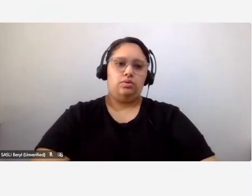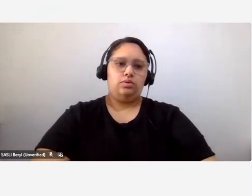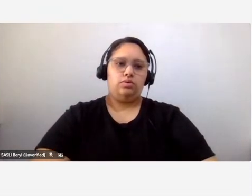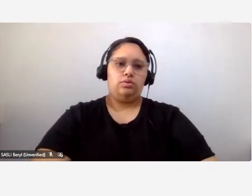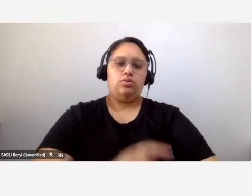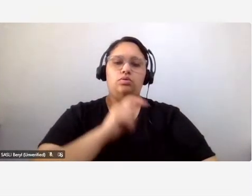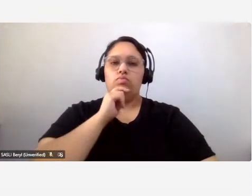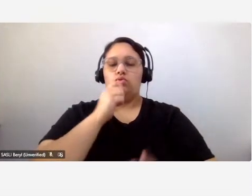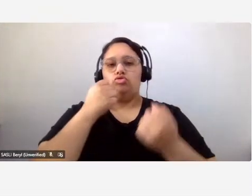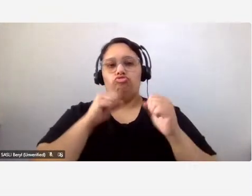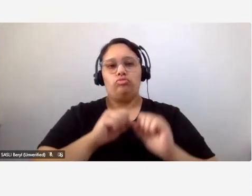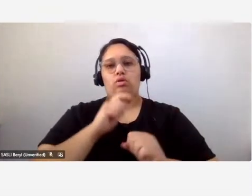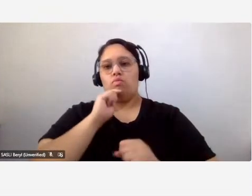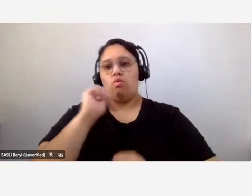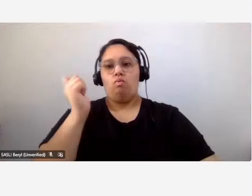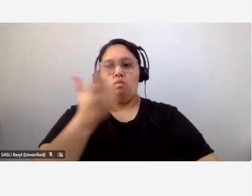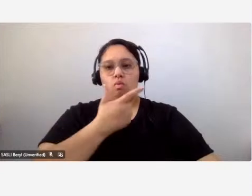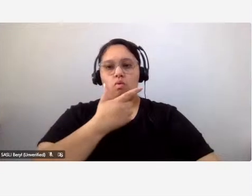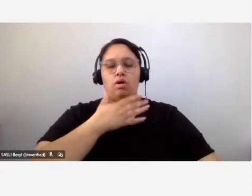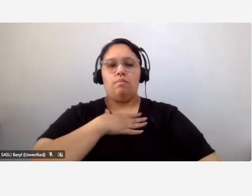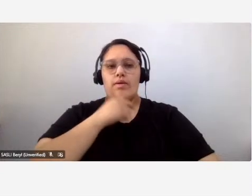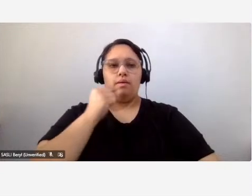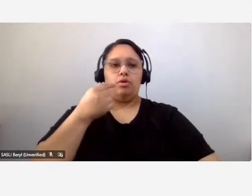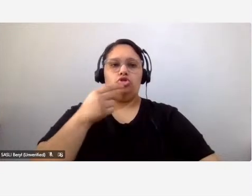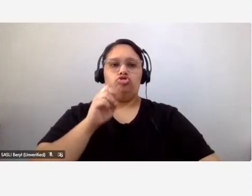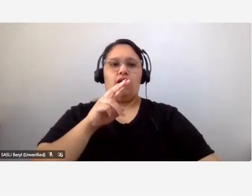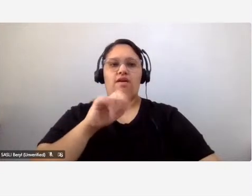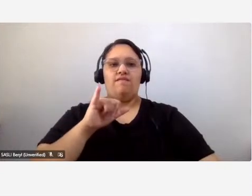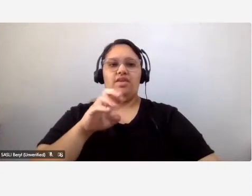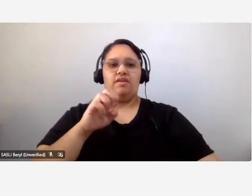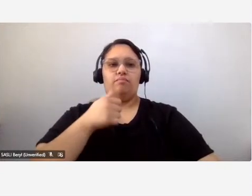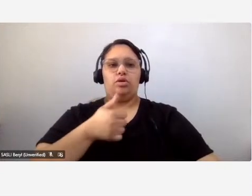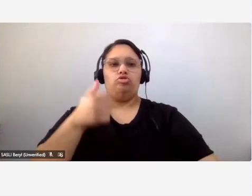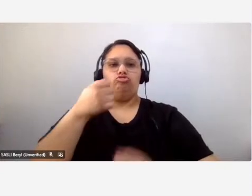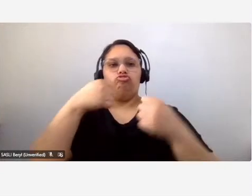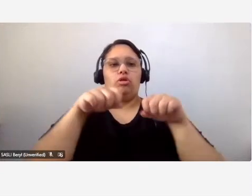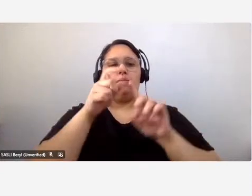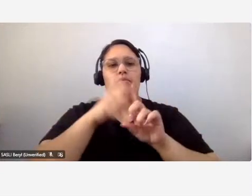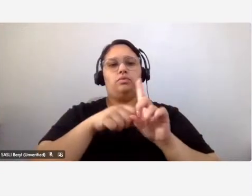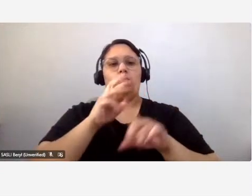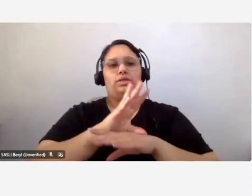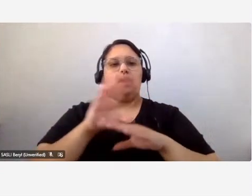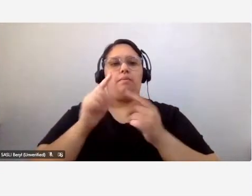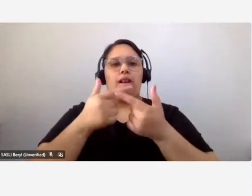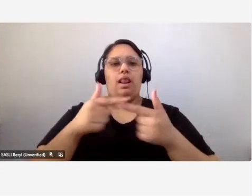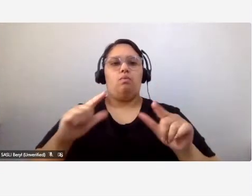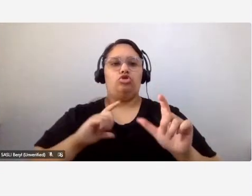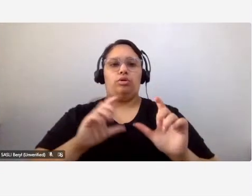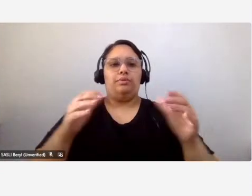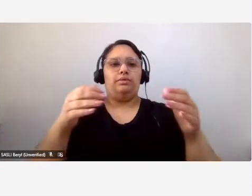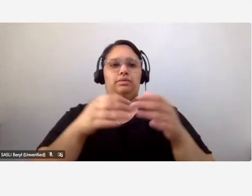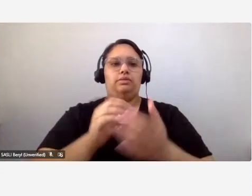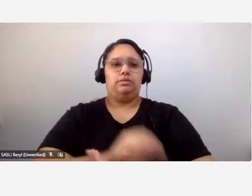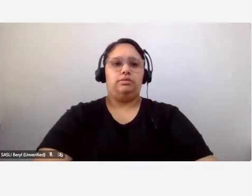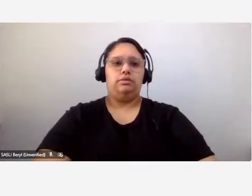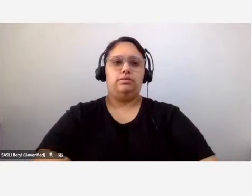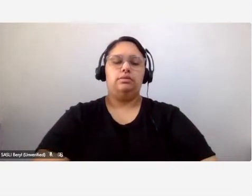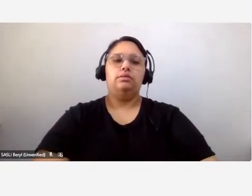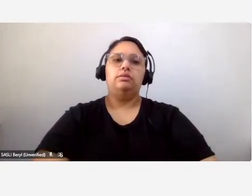Good morning, Chair. Good morning, everyone. I am Genevieve Lentz, and I am the Chairperson for the Western Cape Language Committee.